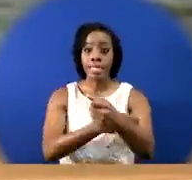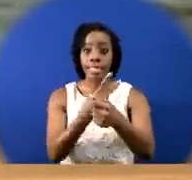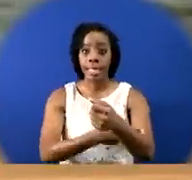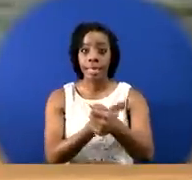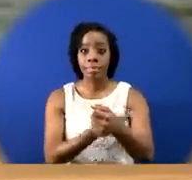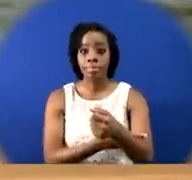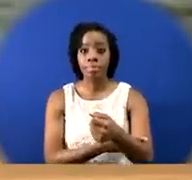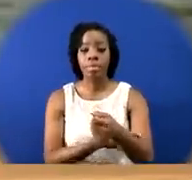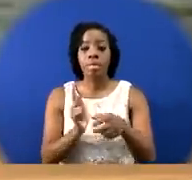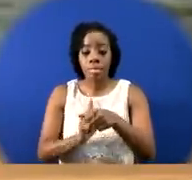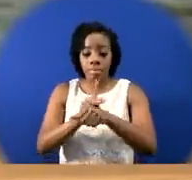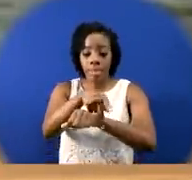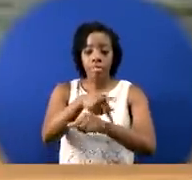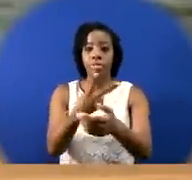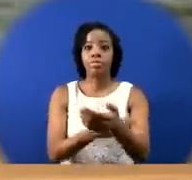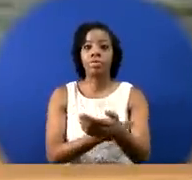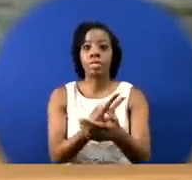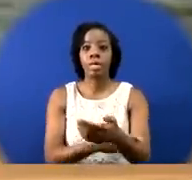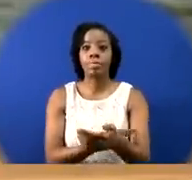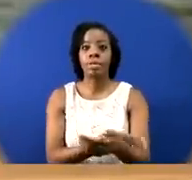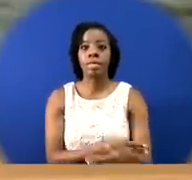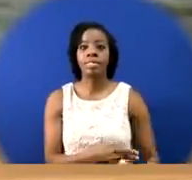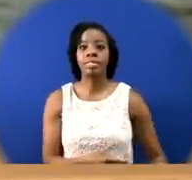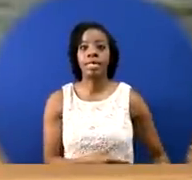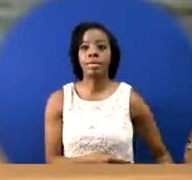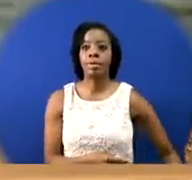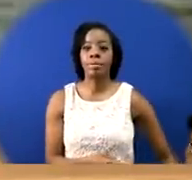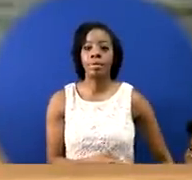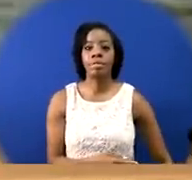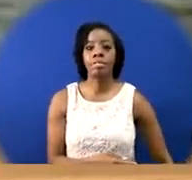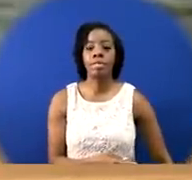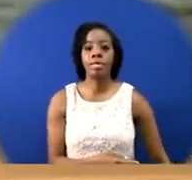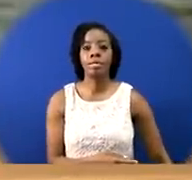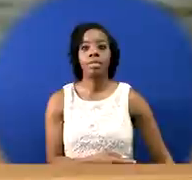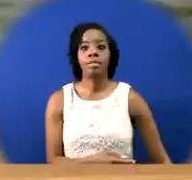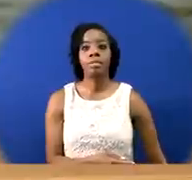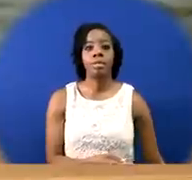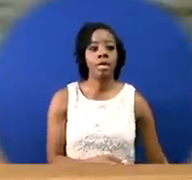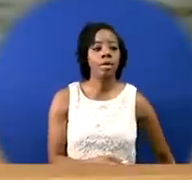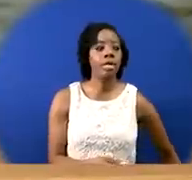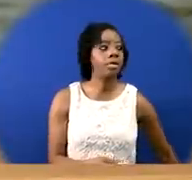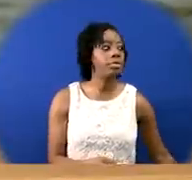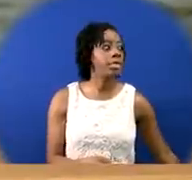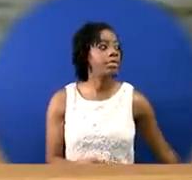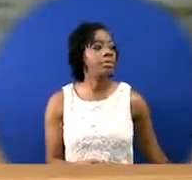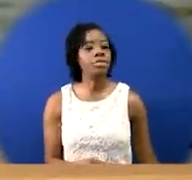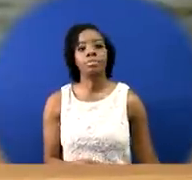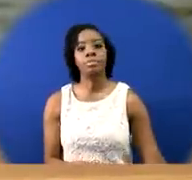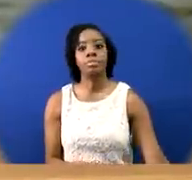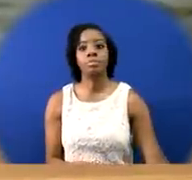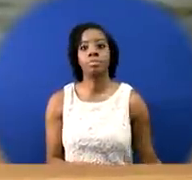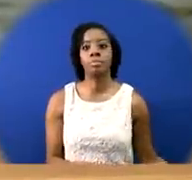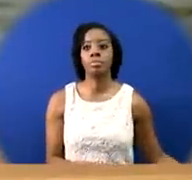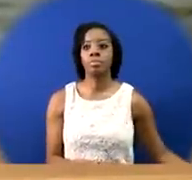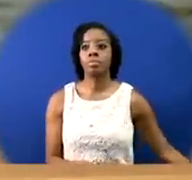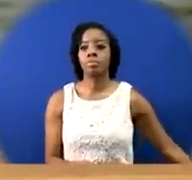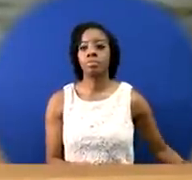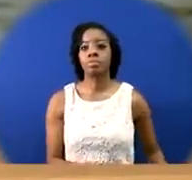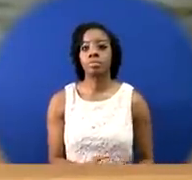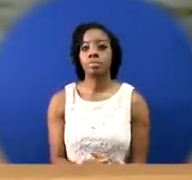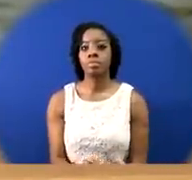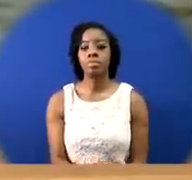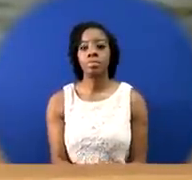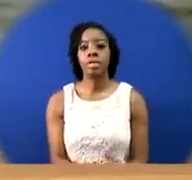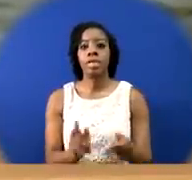the Passover Lamb. Exodus chapter 12, I told you. When you read it, you'll find out that God told them to drain the blood of a lamb, and then there would be a